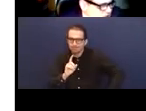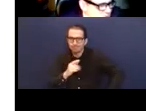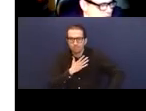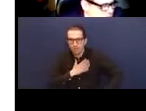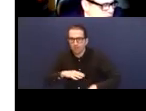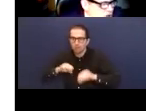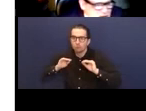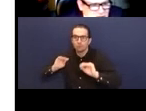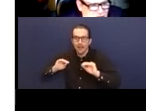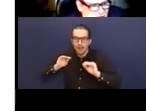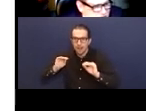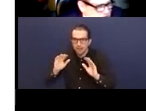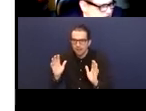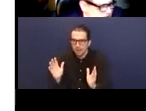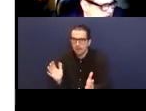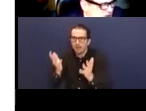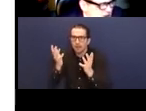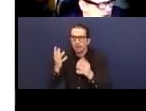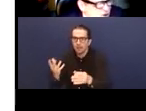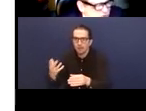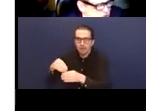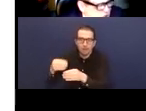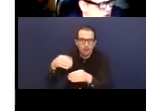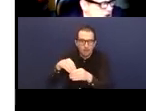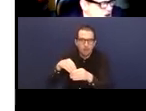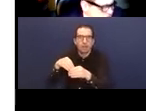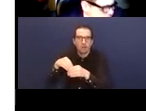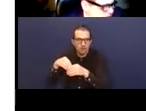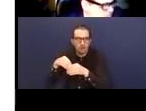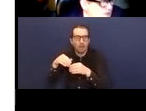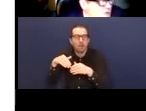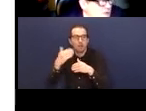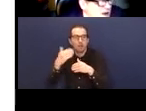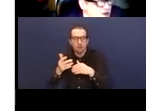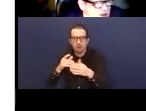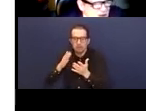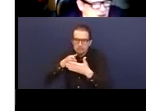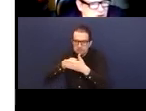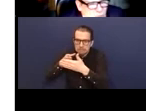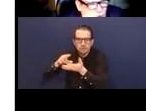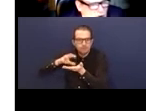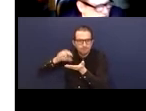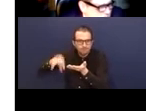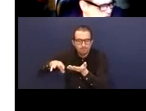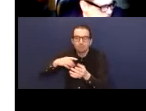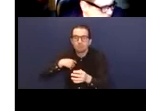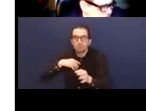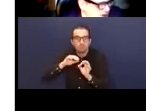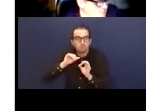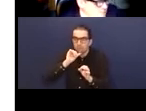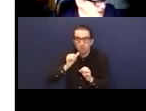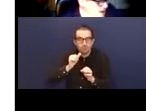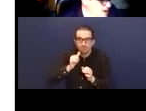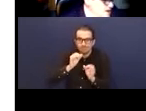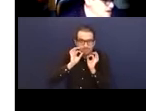of disabled people who are disadvantaged. So it's a really crucial thing that we actually take this on board. And that's why I included